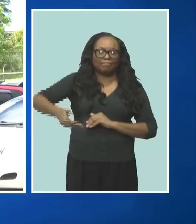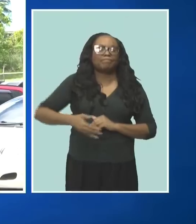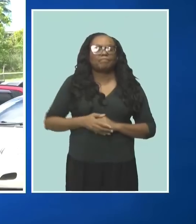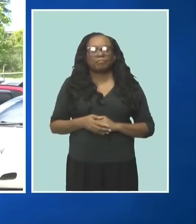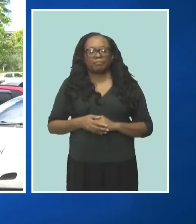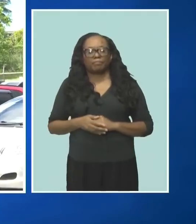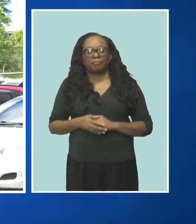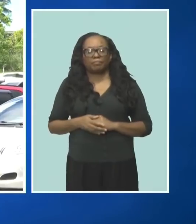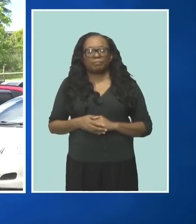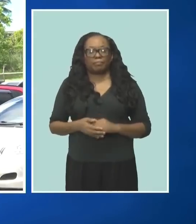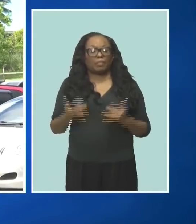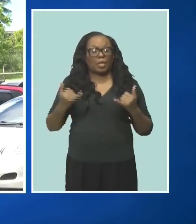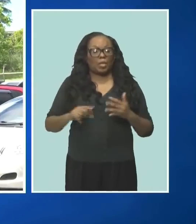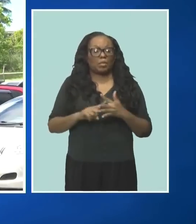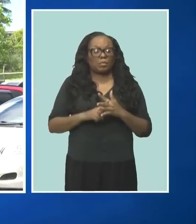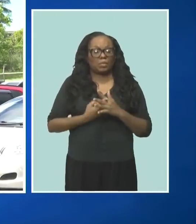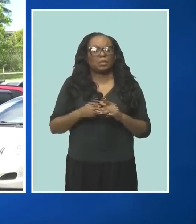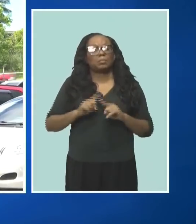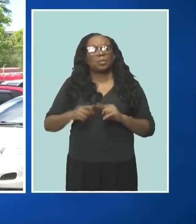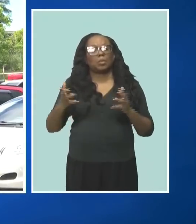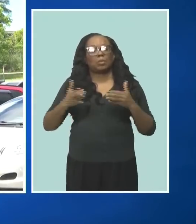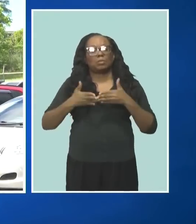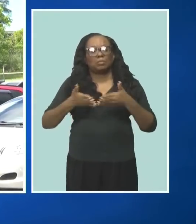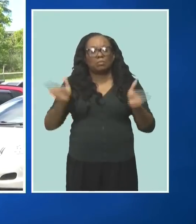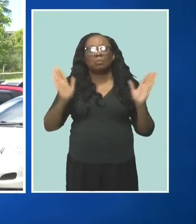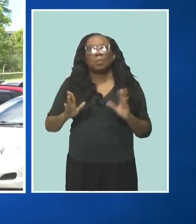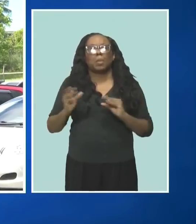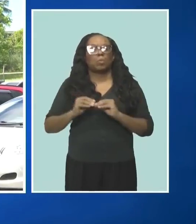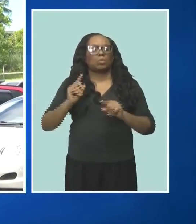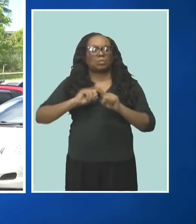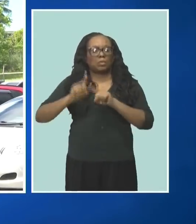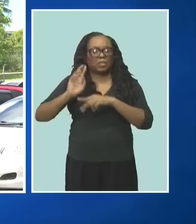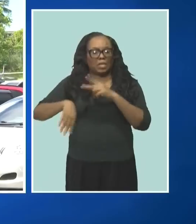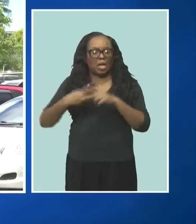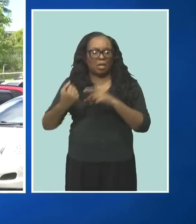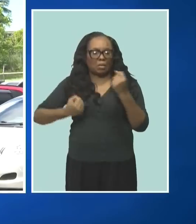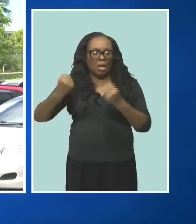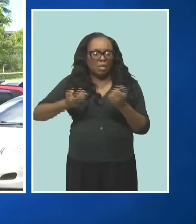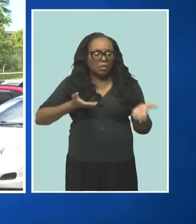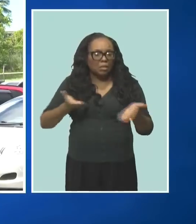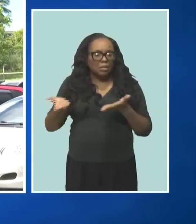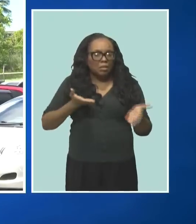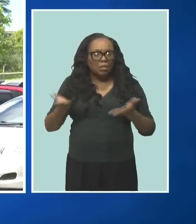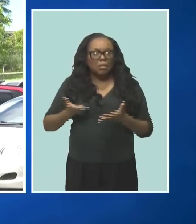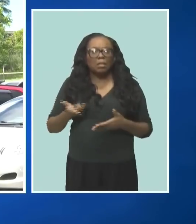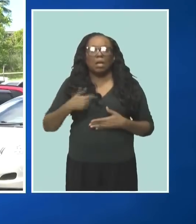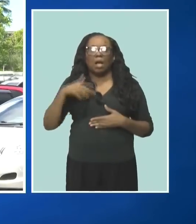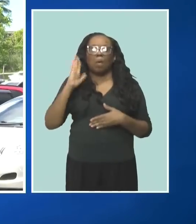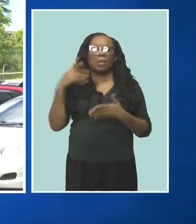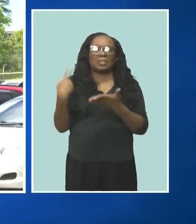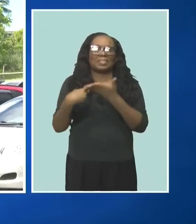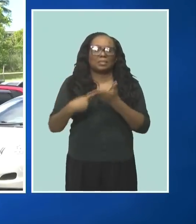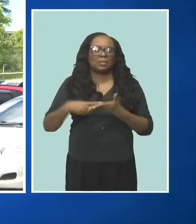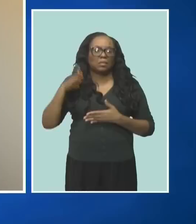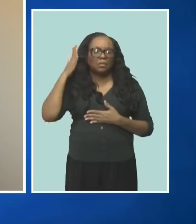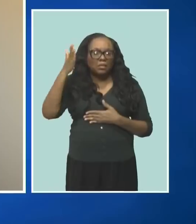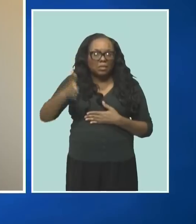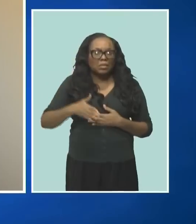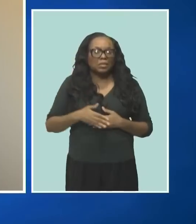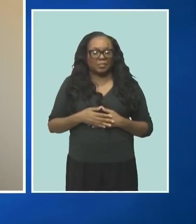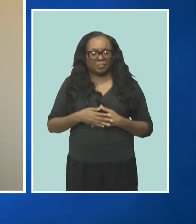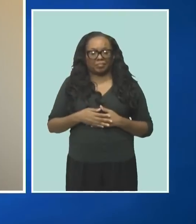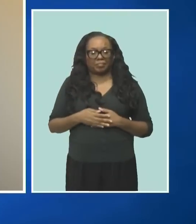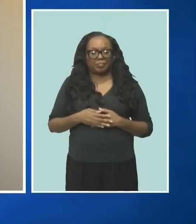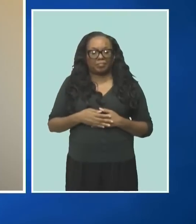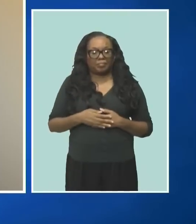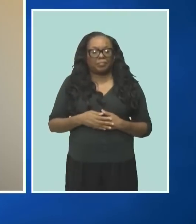I should say. We are planning to expand into a whole lot of different automotive services that I'd like to talk about in the near future, but I'd say that